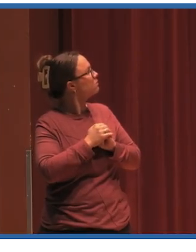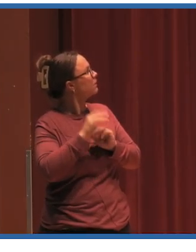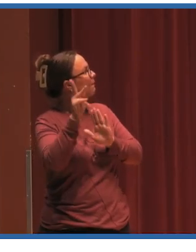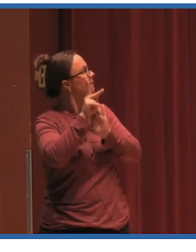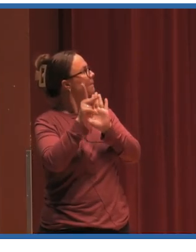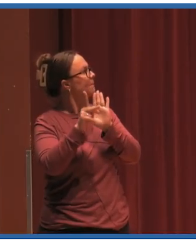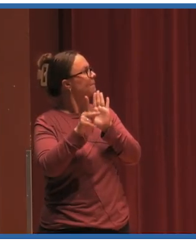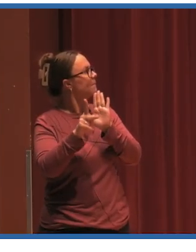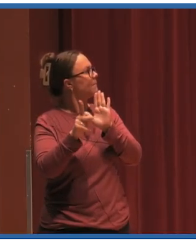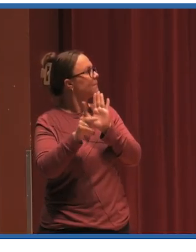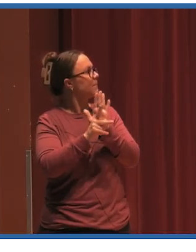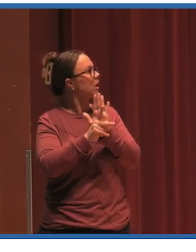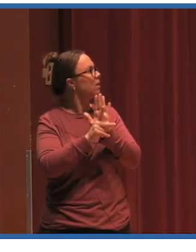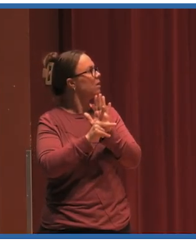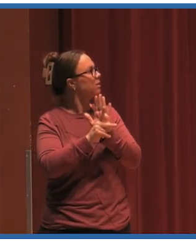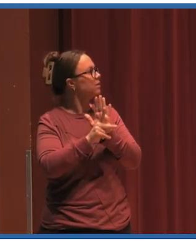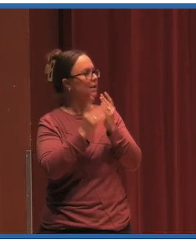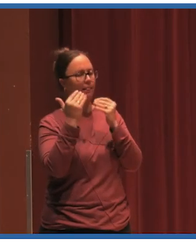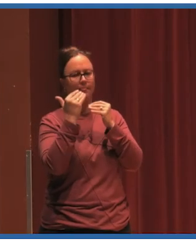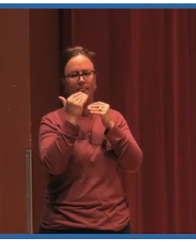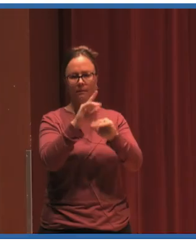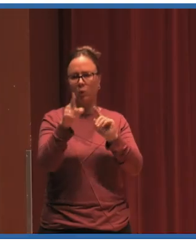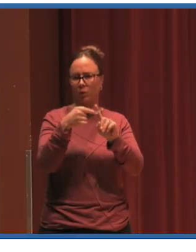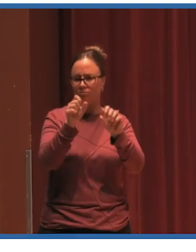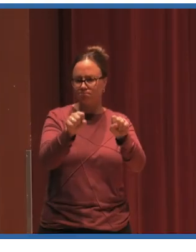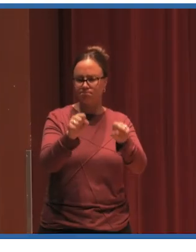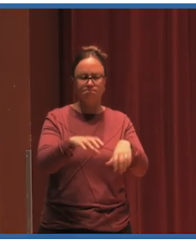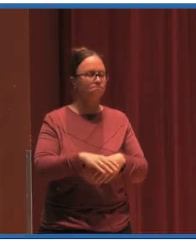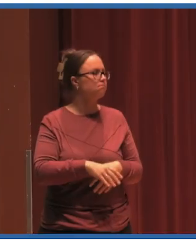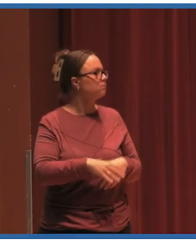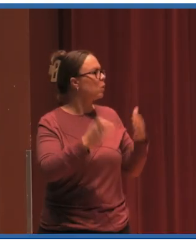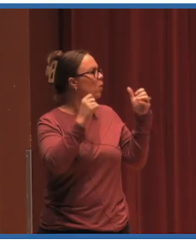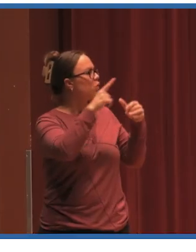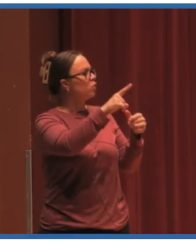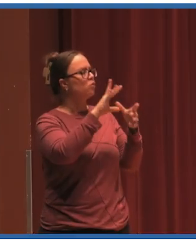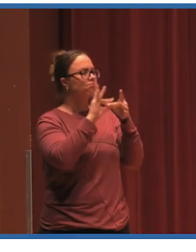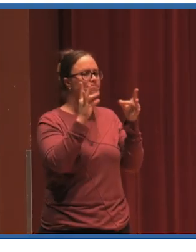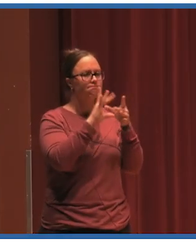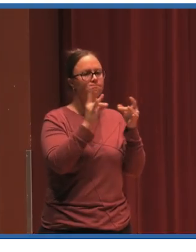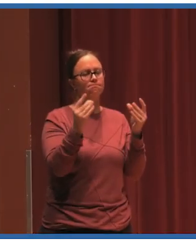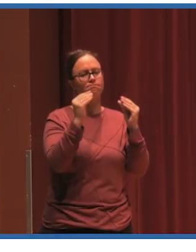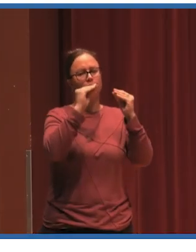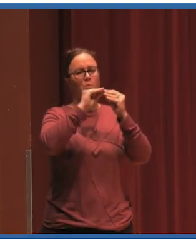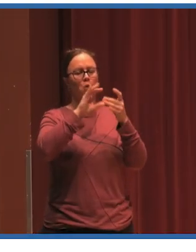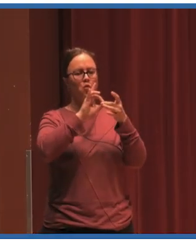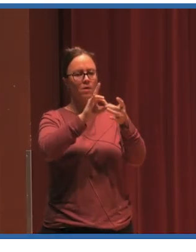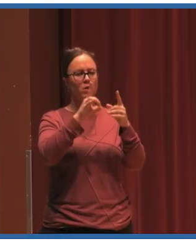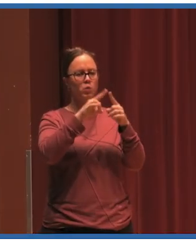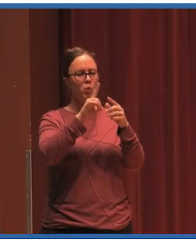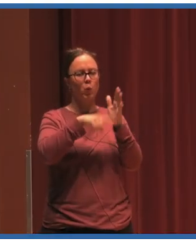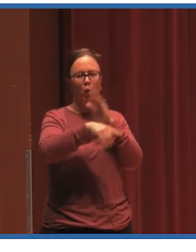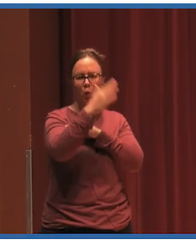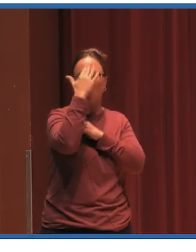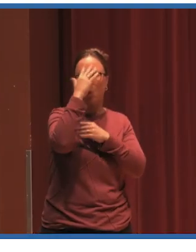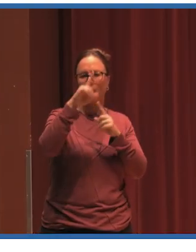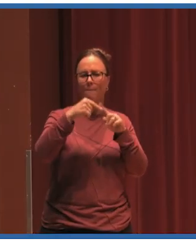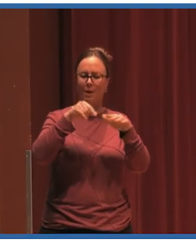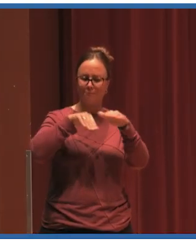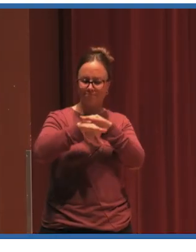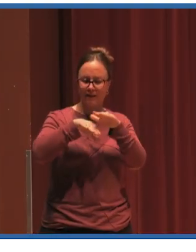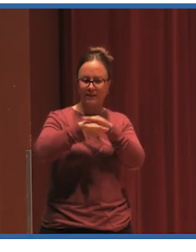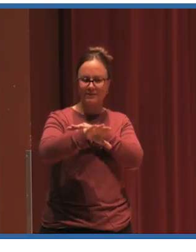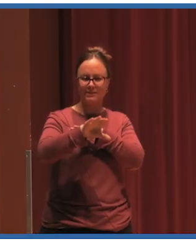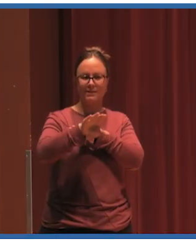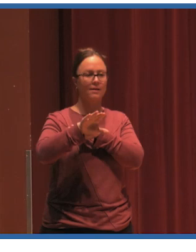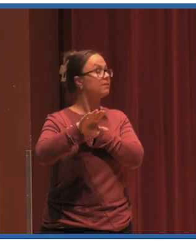Is vaping considered smoking in the data? And I wondered if you would just share a little bit more related to what you know about accessing